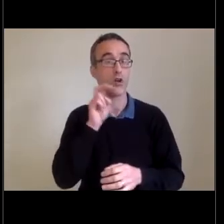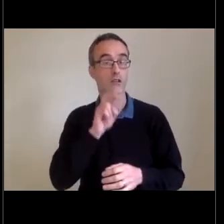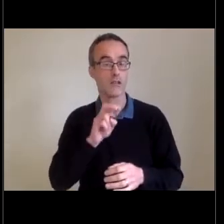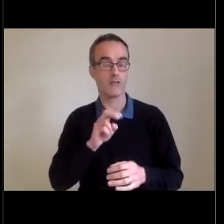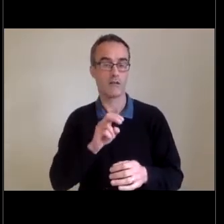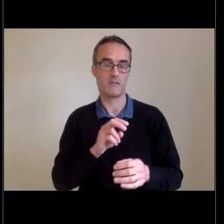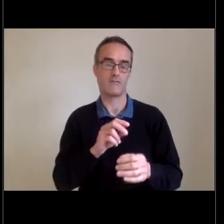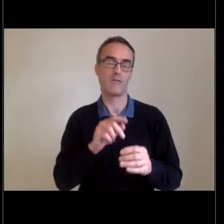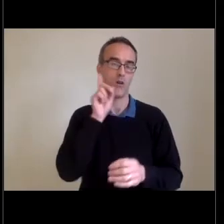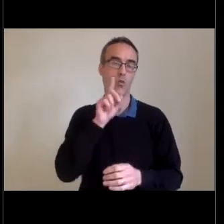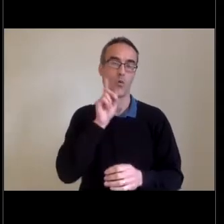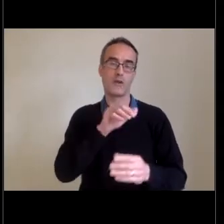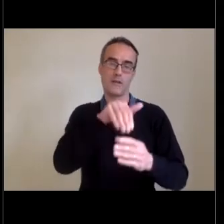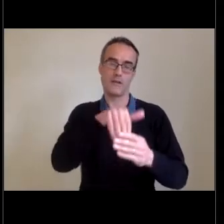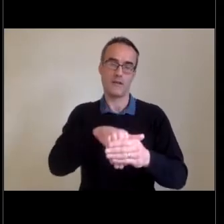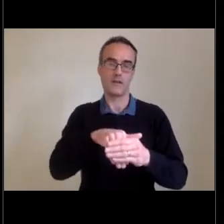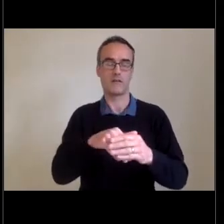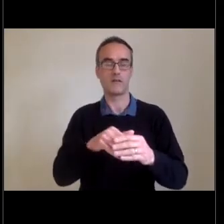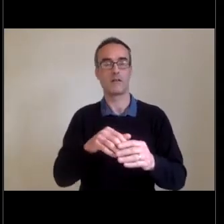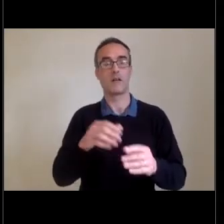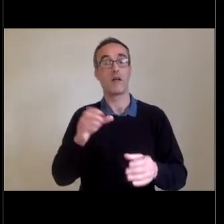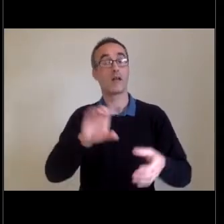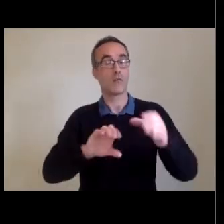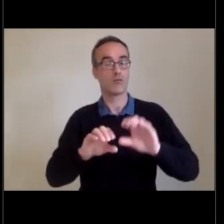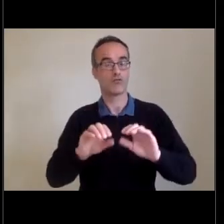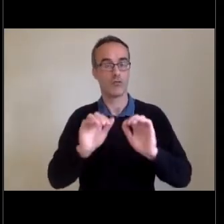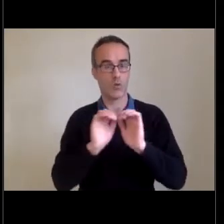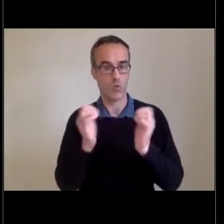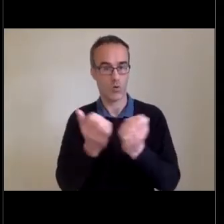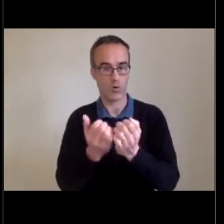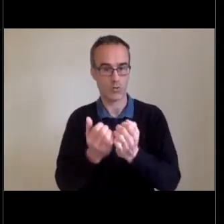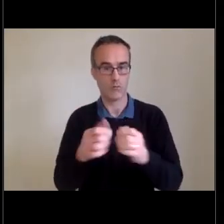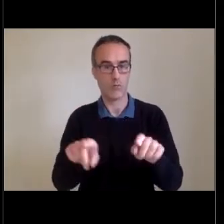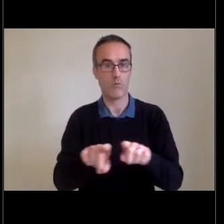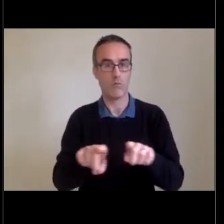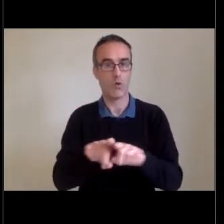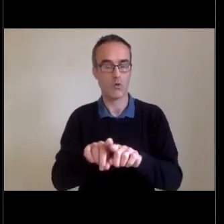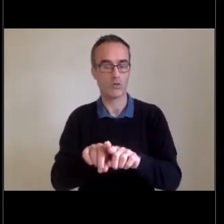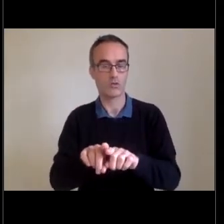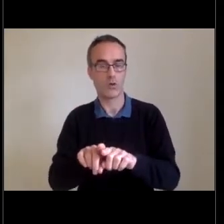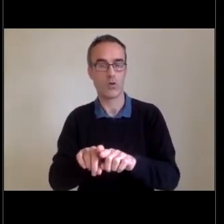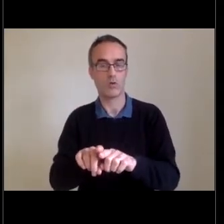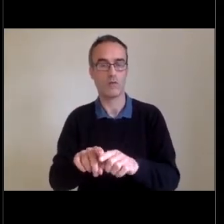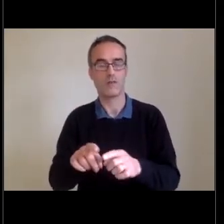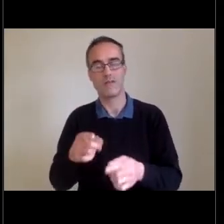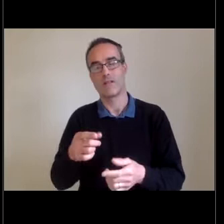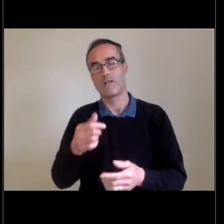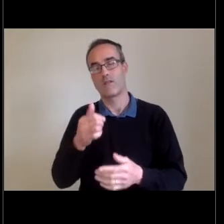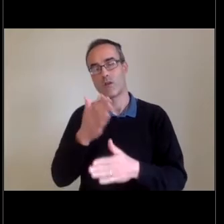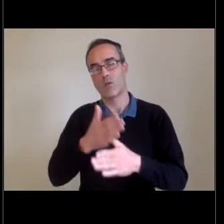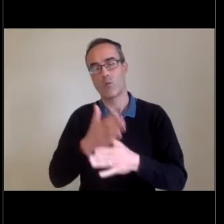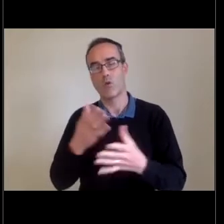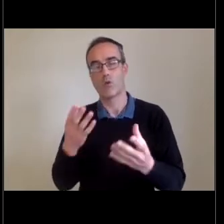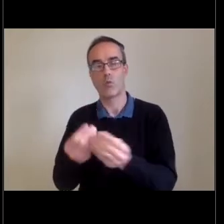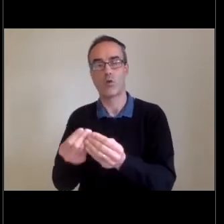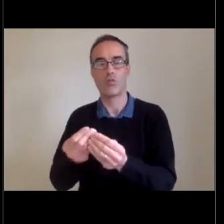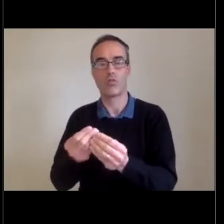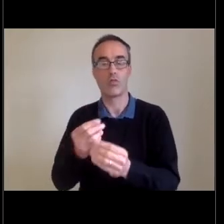hold workshops. And they adopt secondary schools as they hold the workshops. They hold workshops in secondary